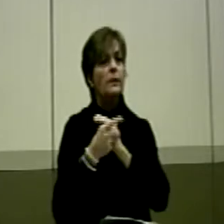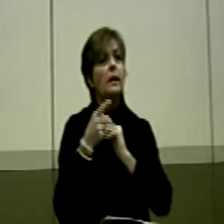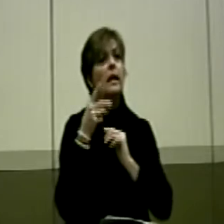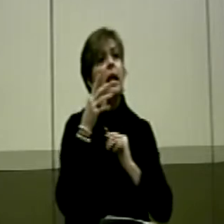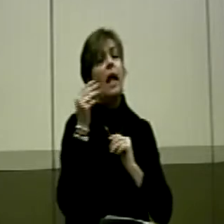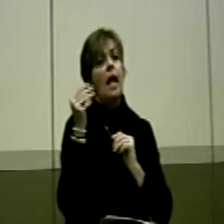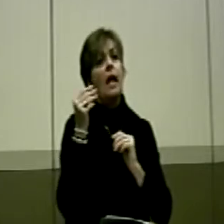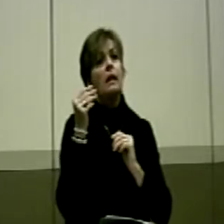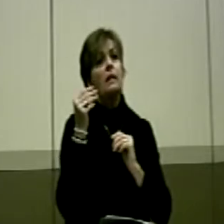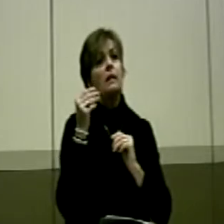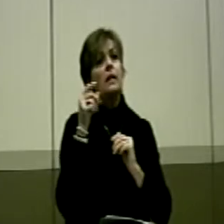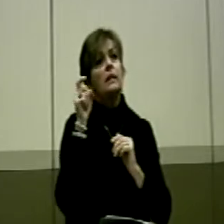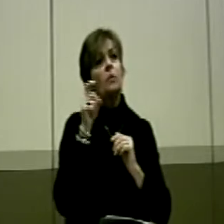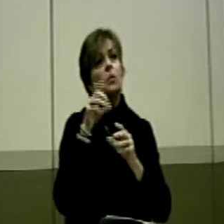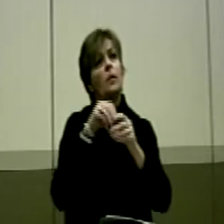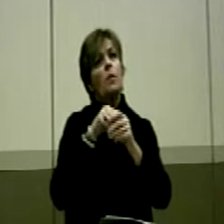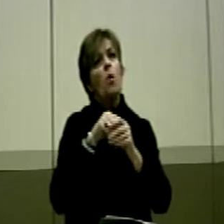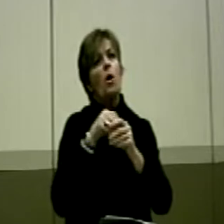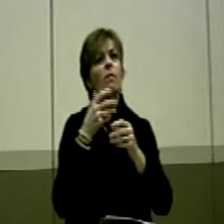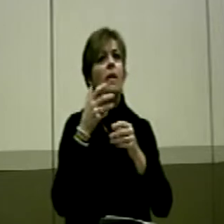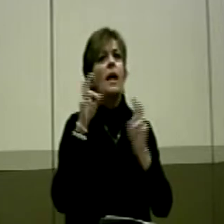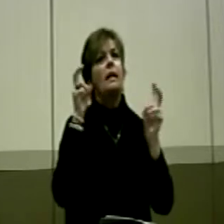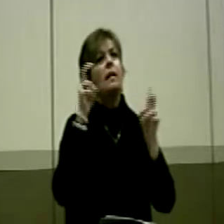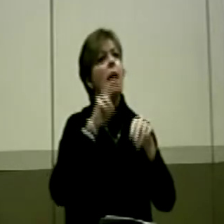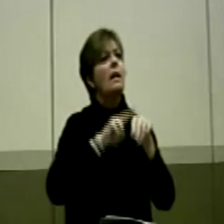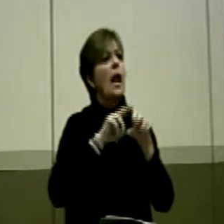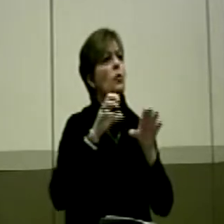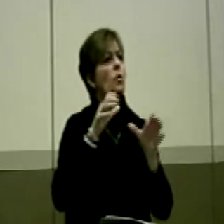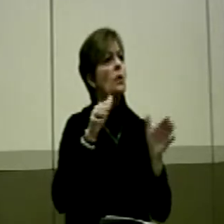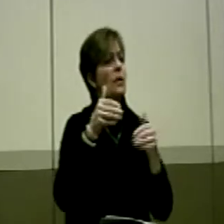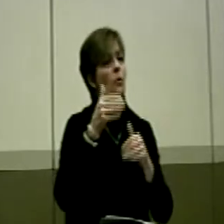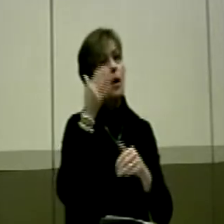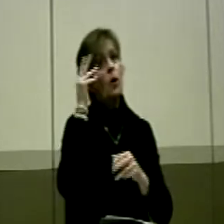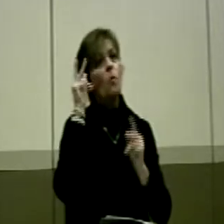natural classroom, and I know people use it in a variety of different ways.